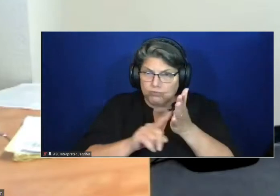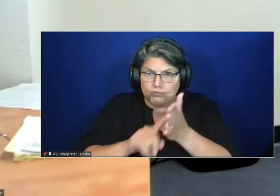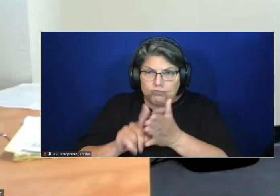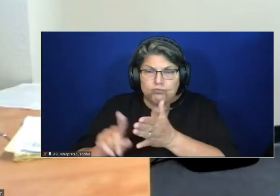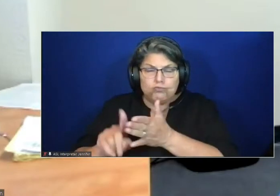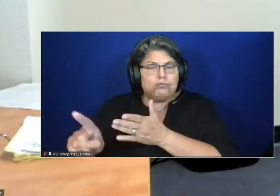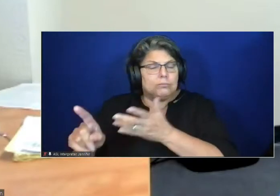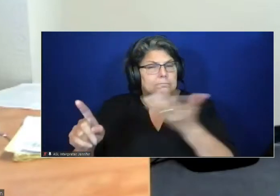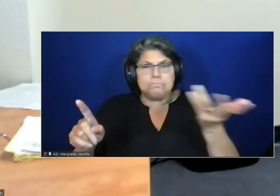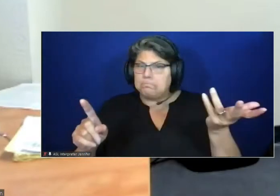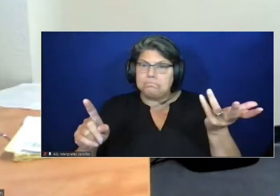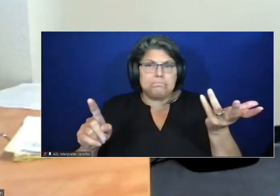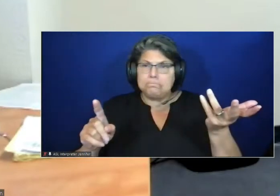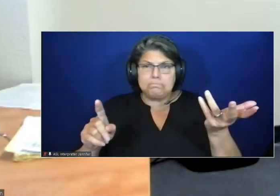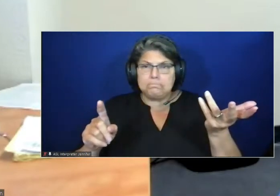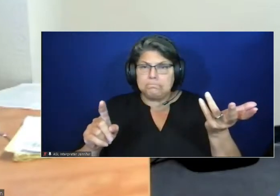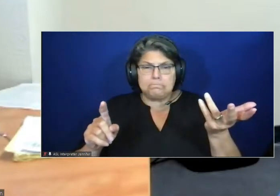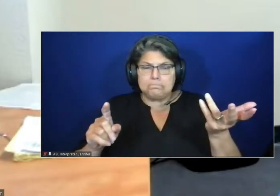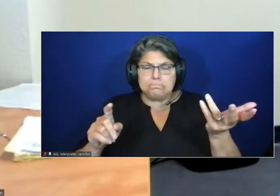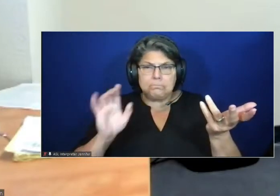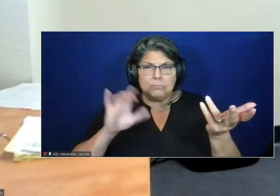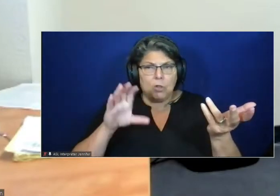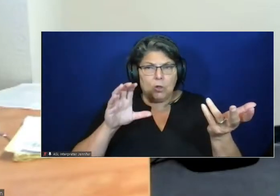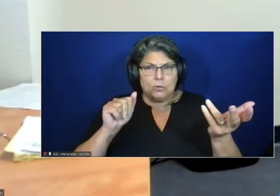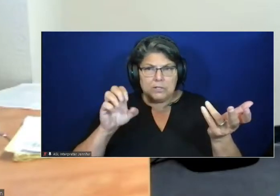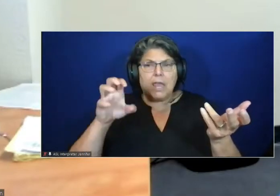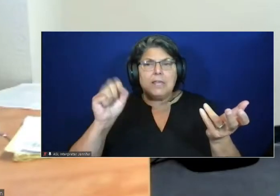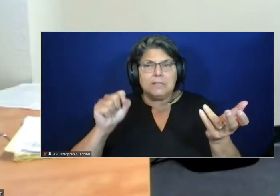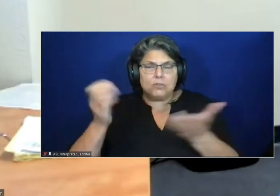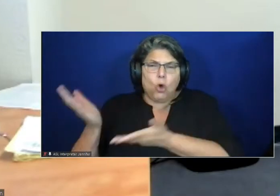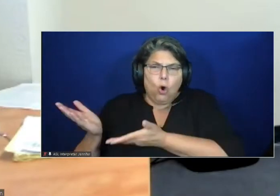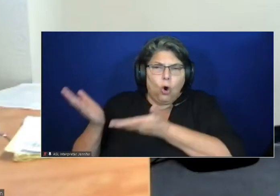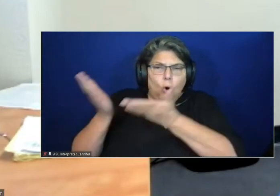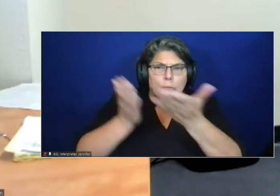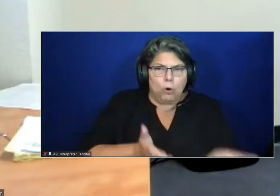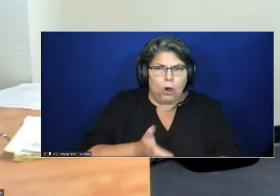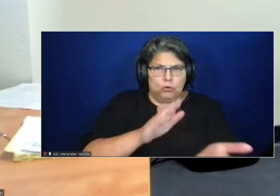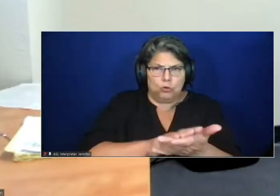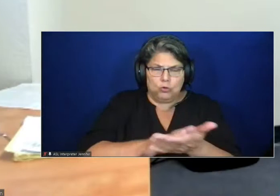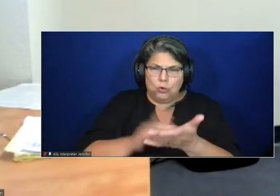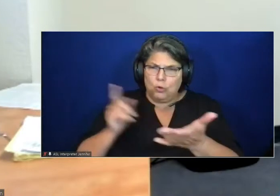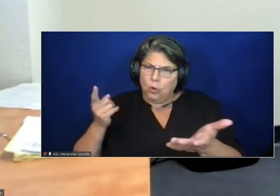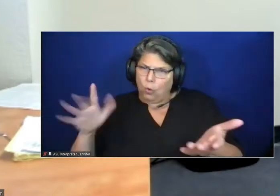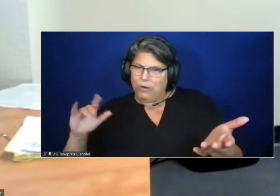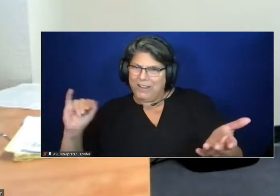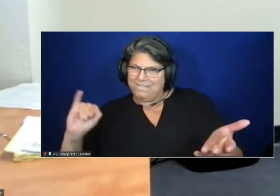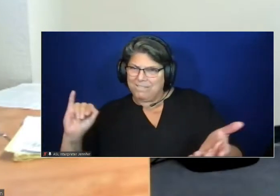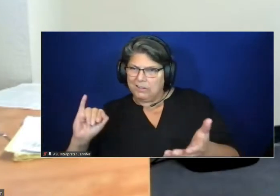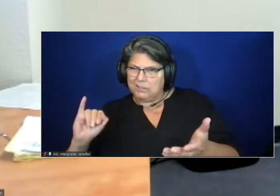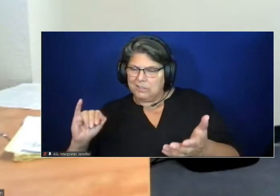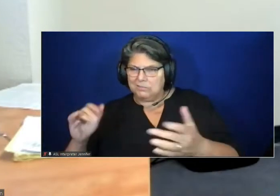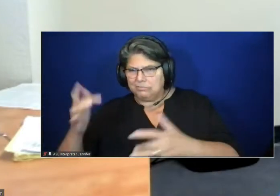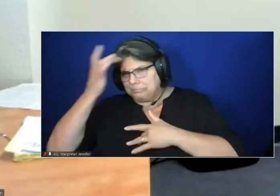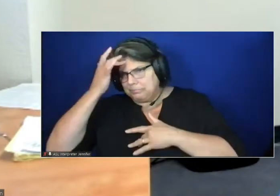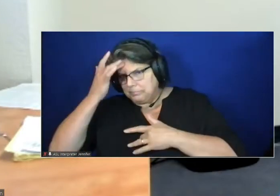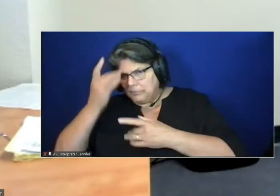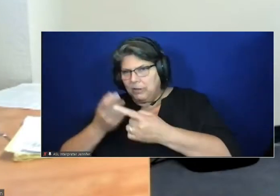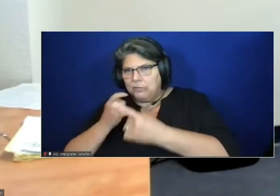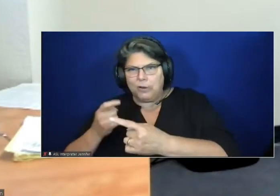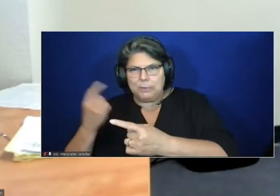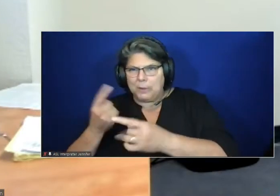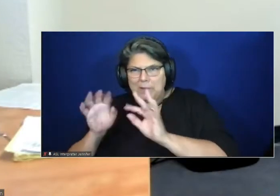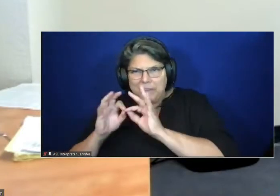team have been able to show that these cases have been brought into the school with infection, usually from a family member, a party, or